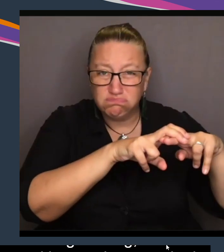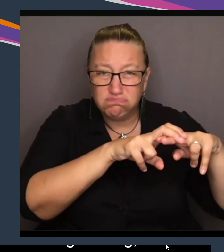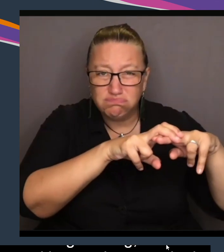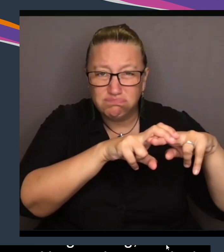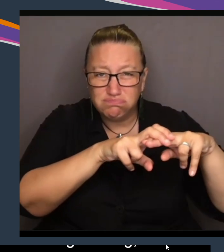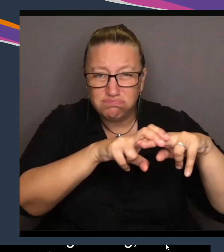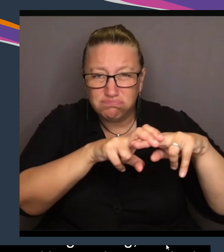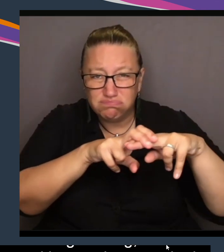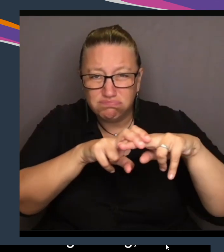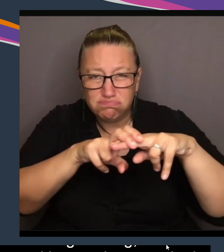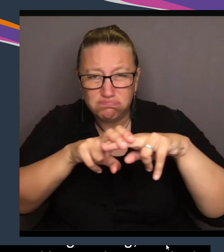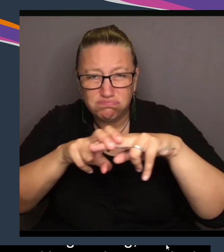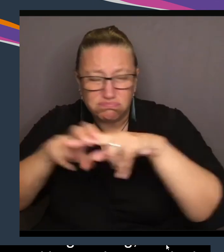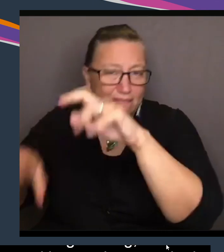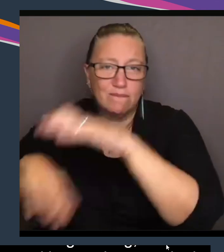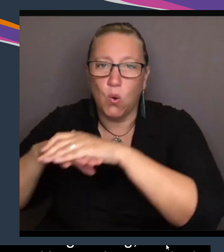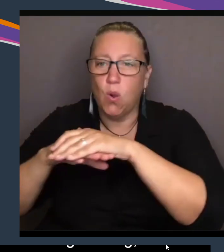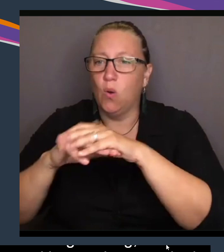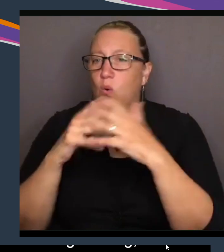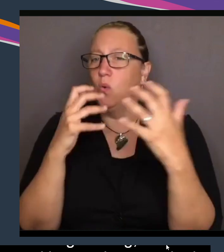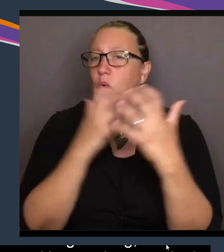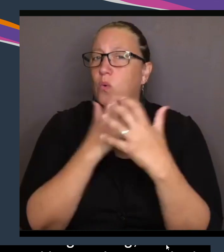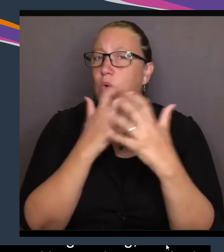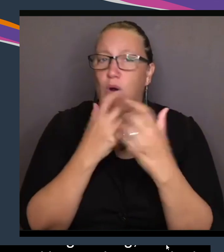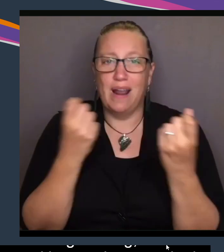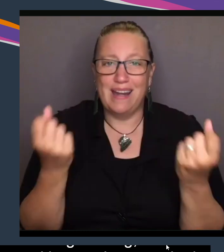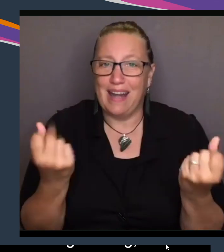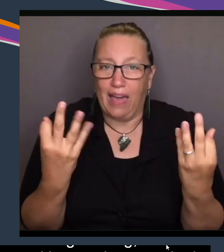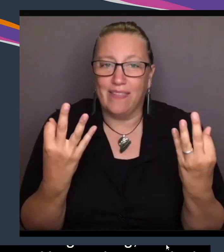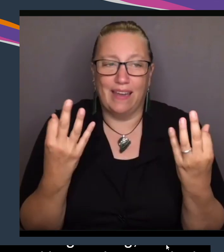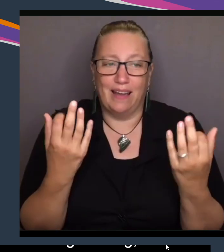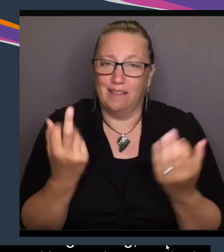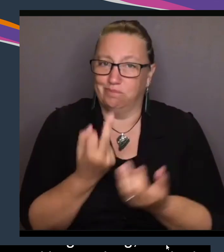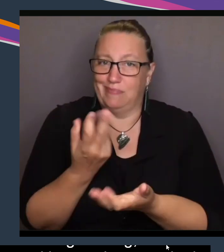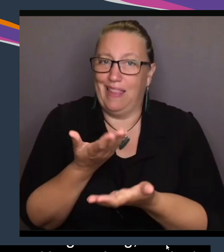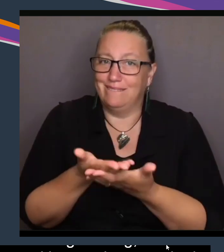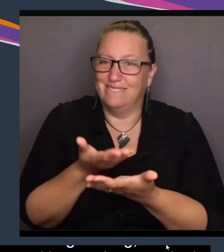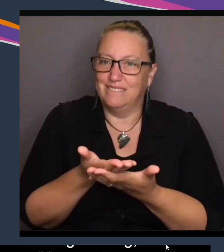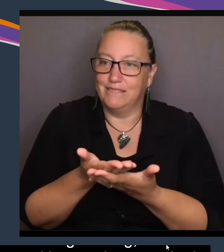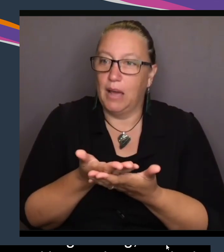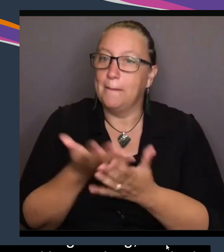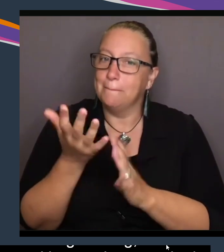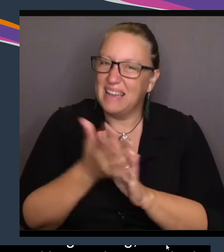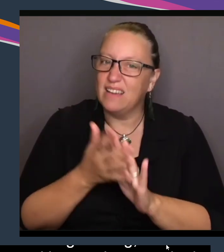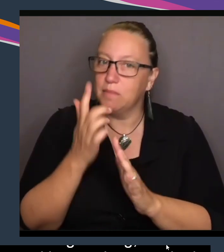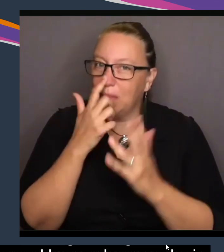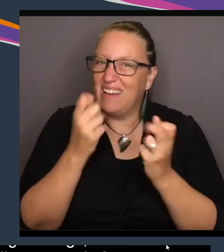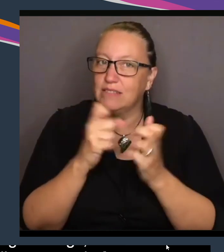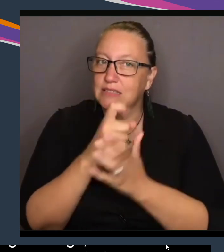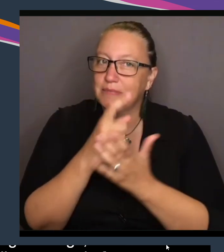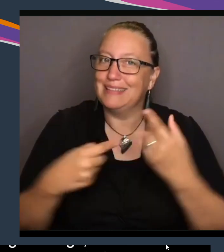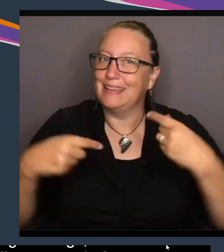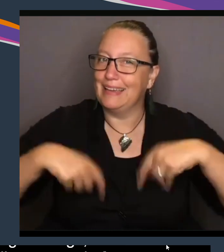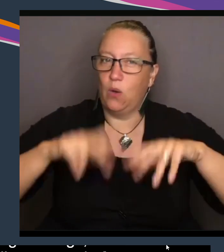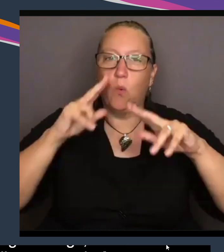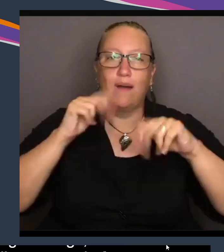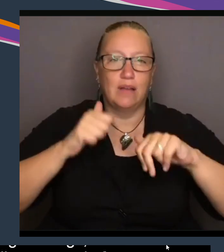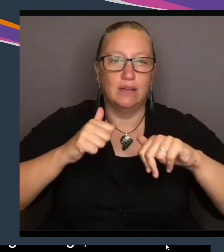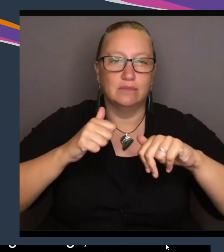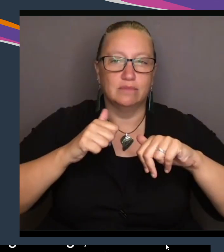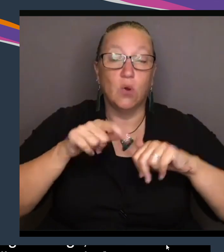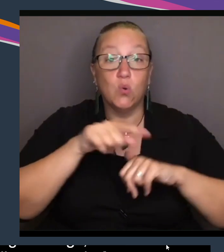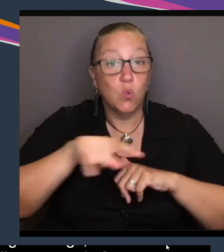the room, which just shows how people with disability are being looked after. Research is what you